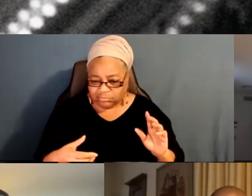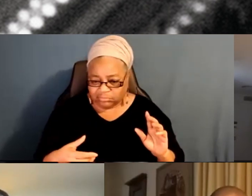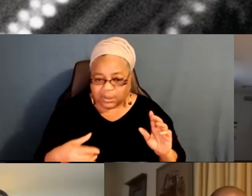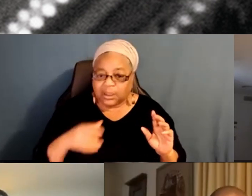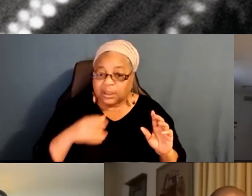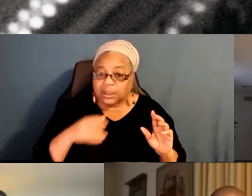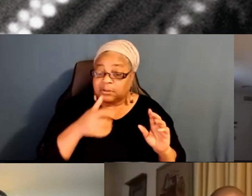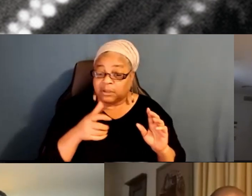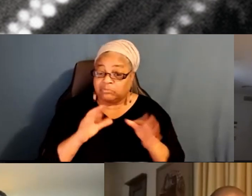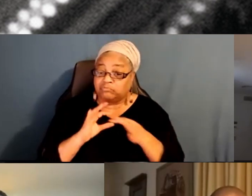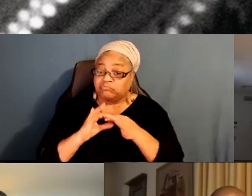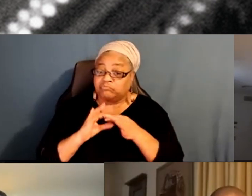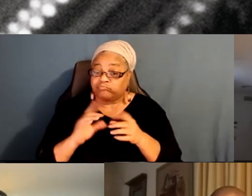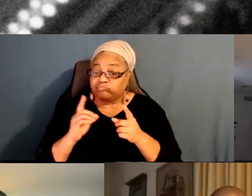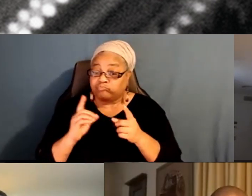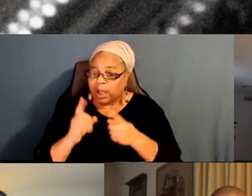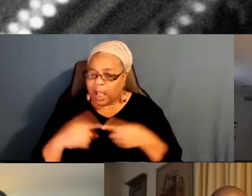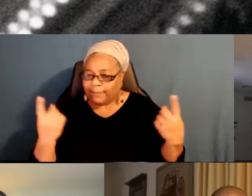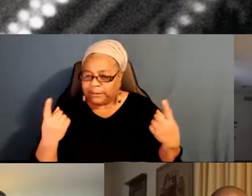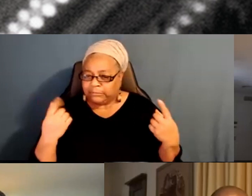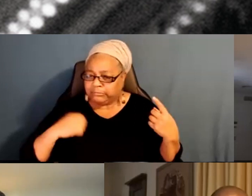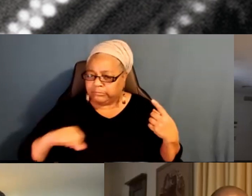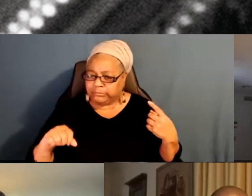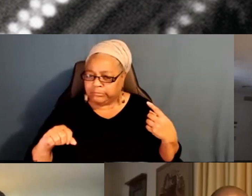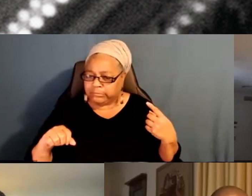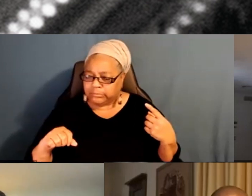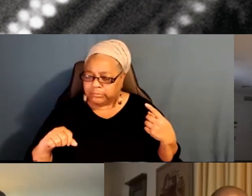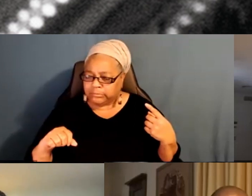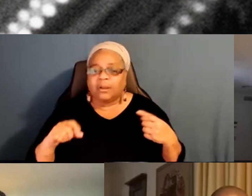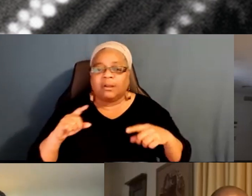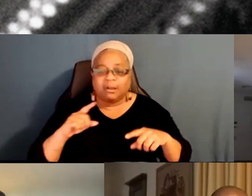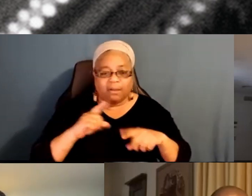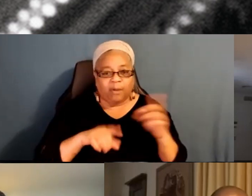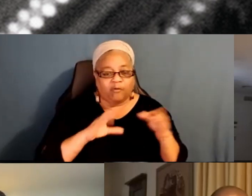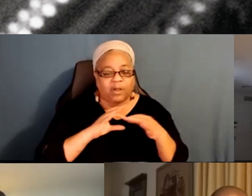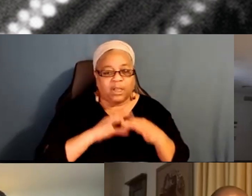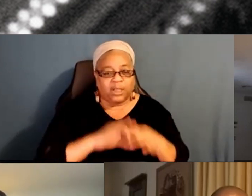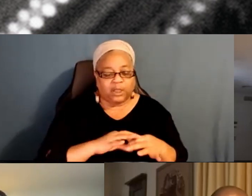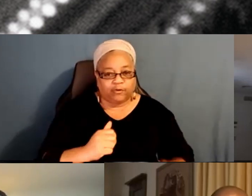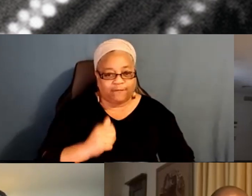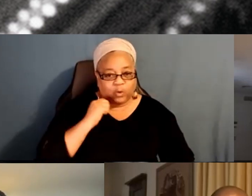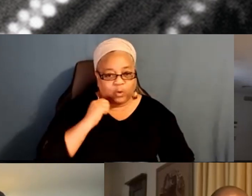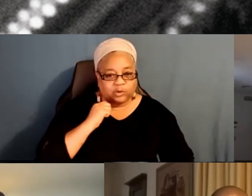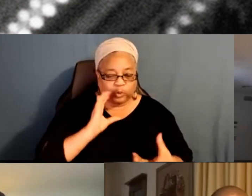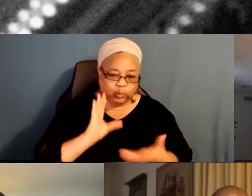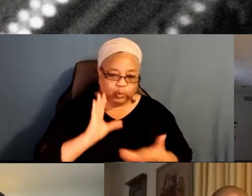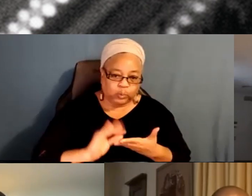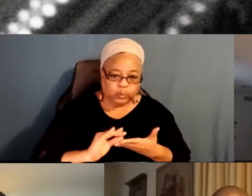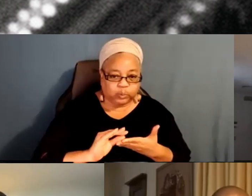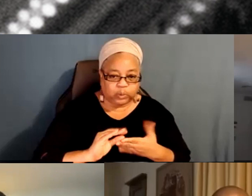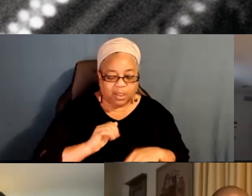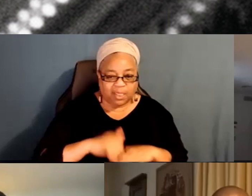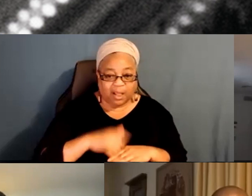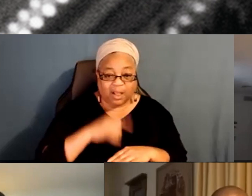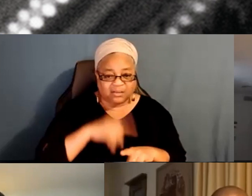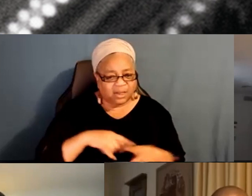opposition, right? It is the labor of both refusing to relinquish that and at the same time